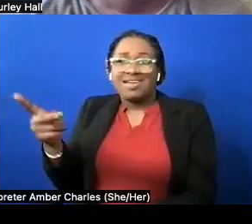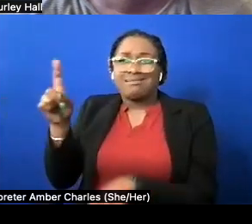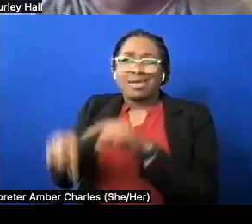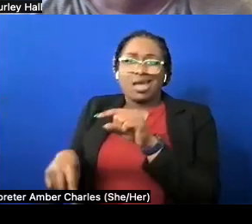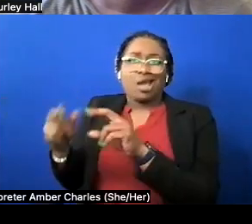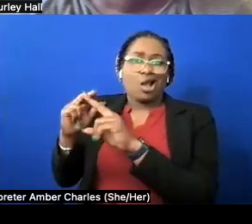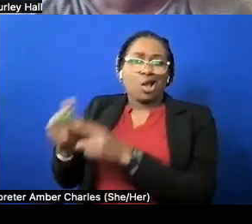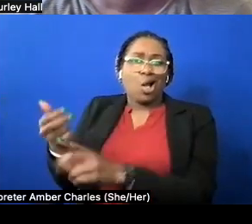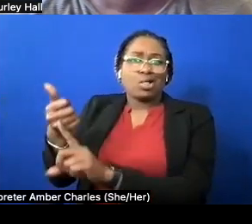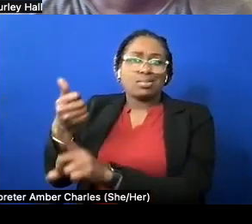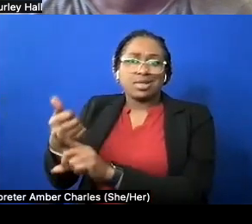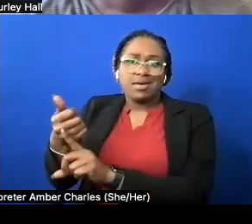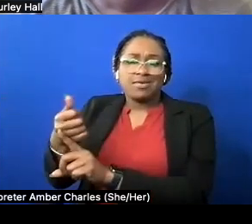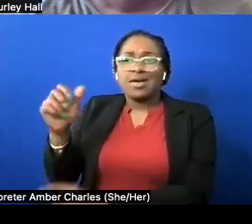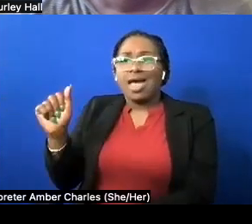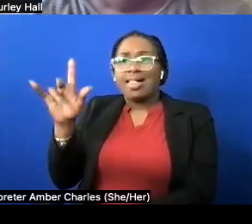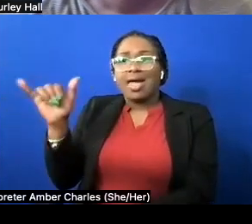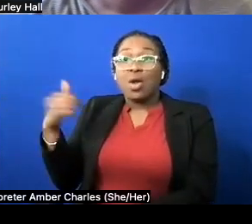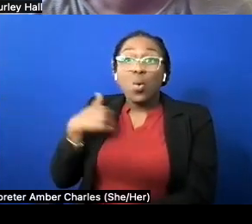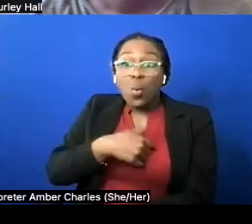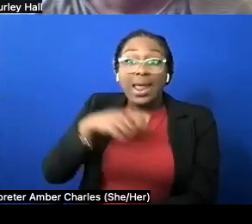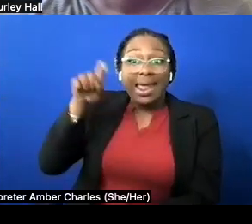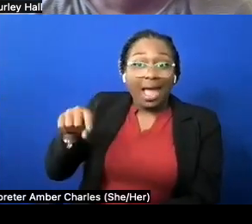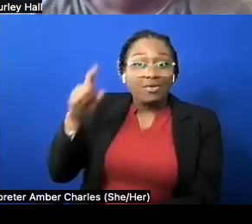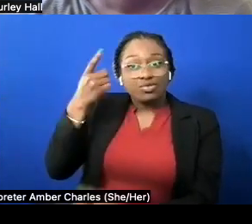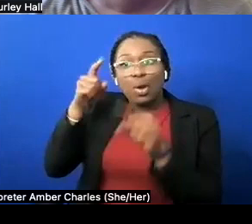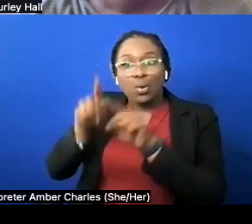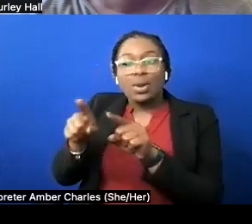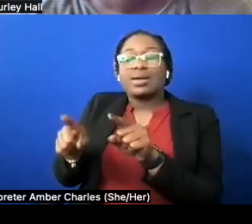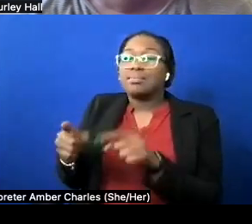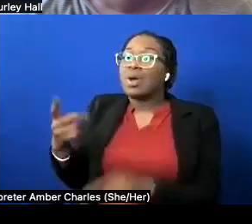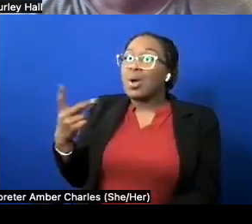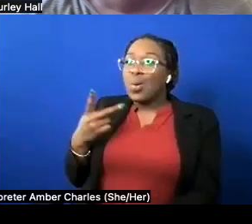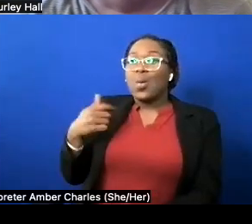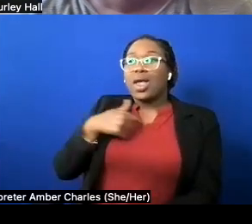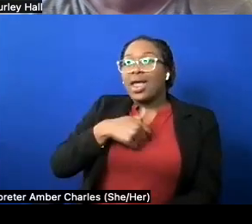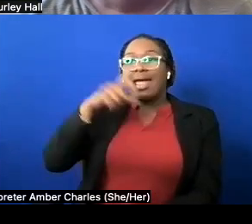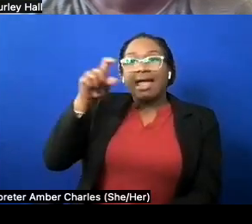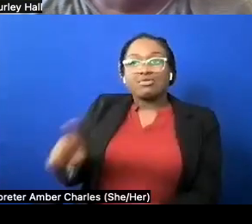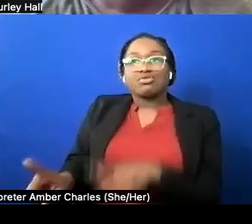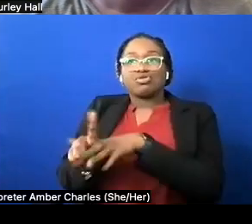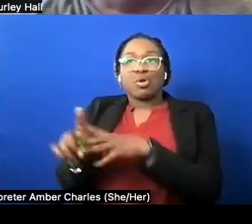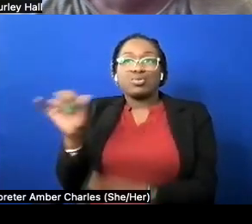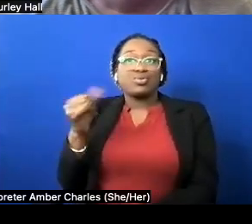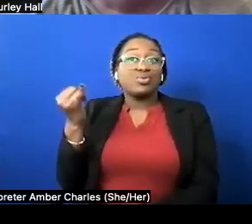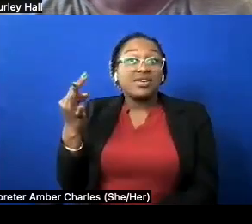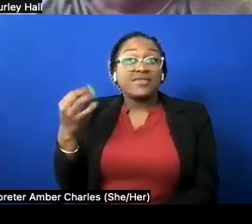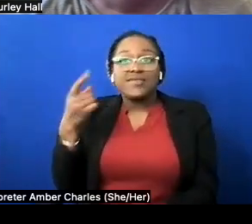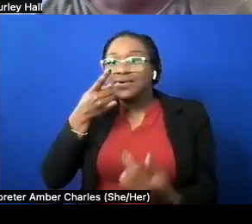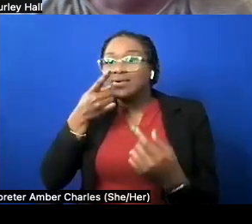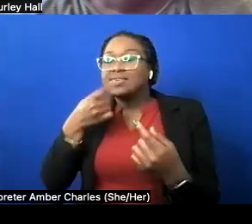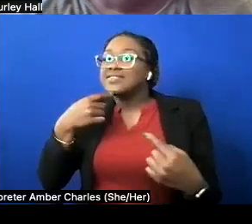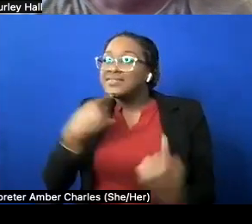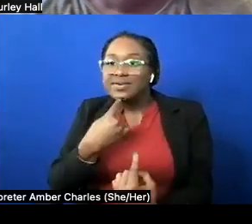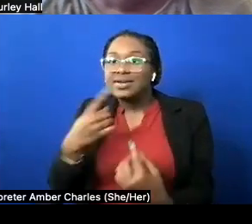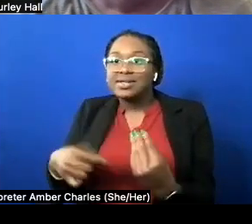have to call them allies. But we too have to show up if we're really serious about doing this work. And we have